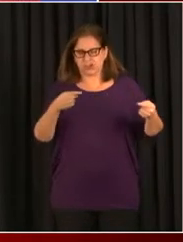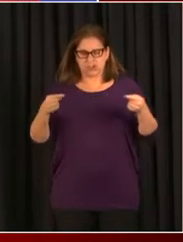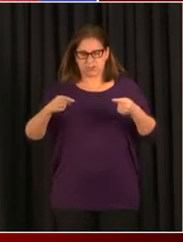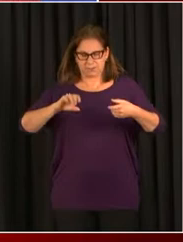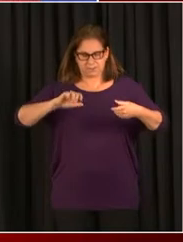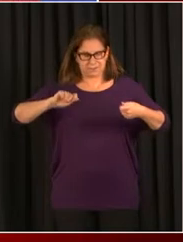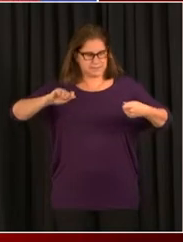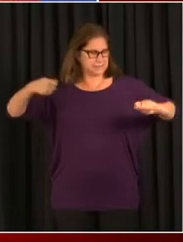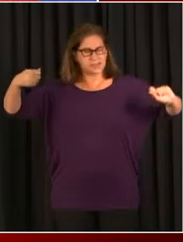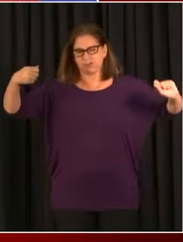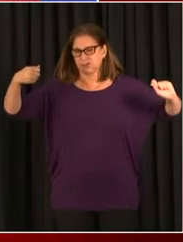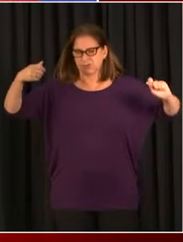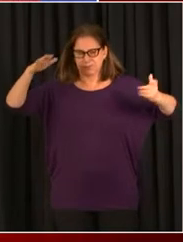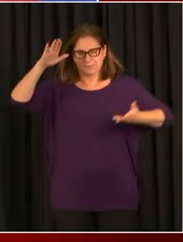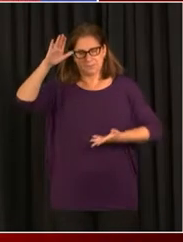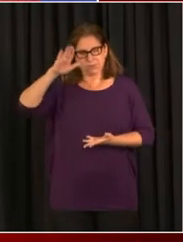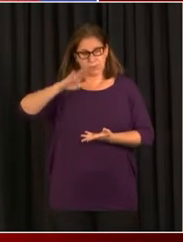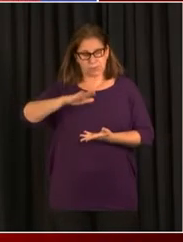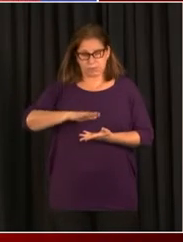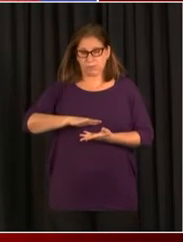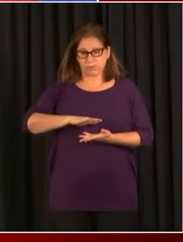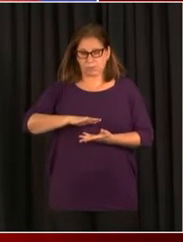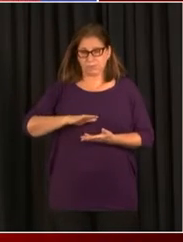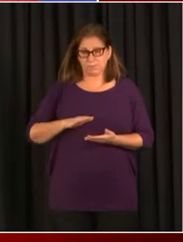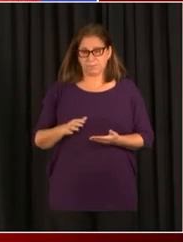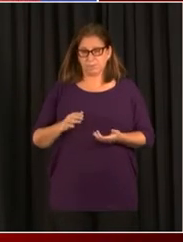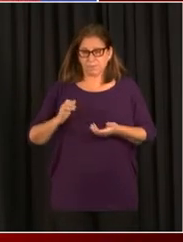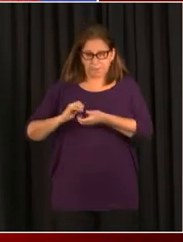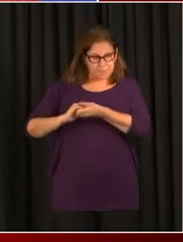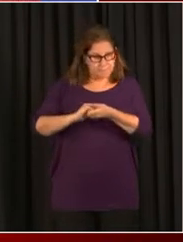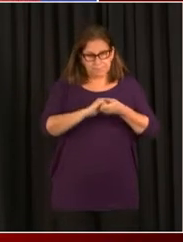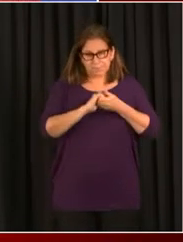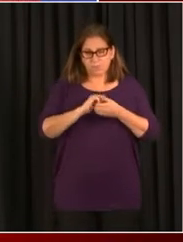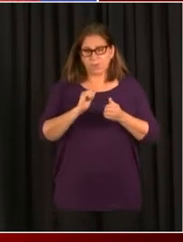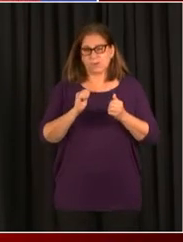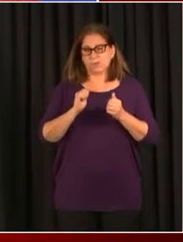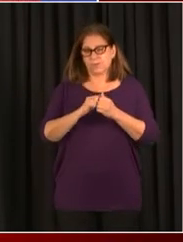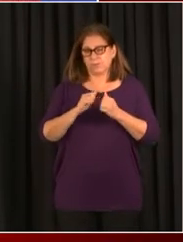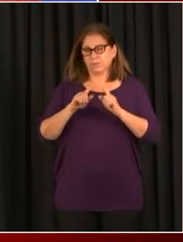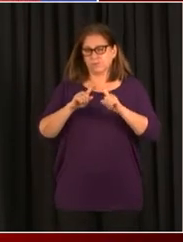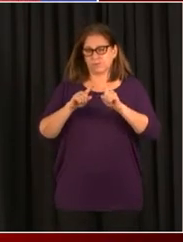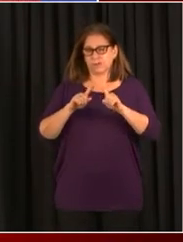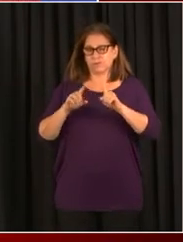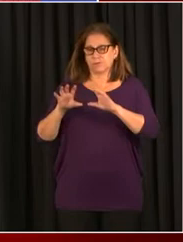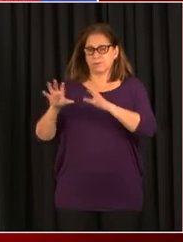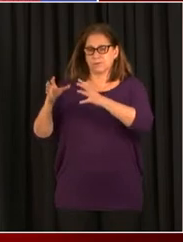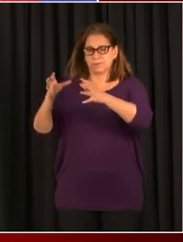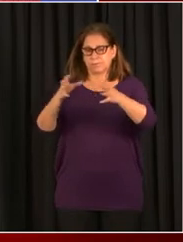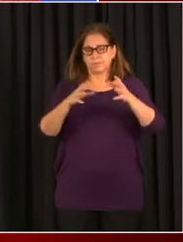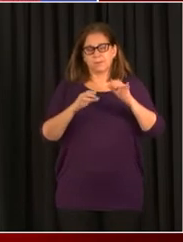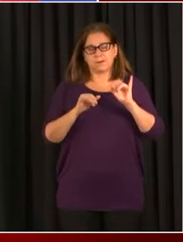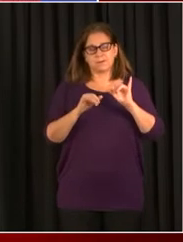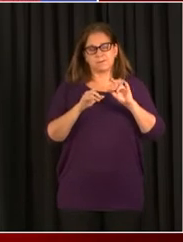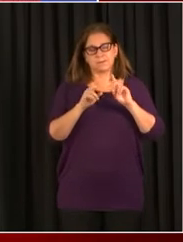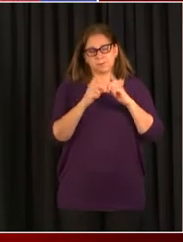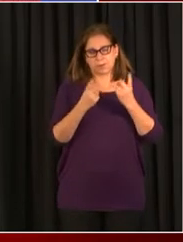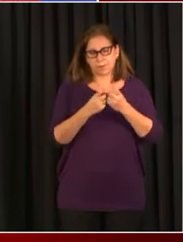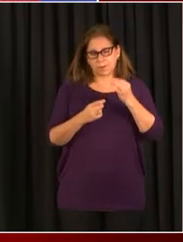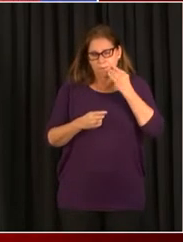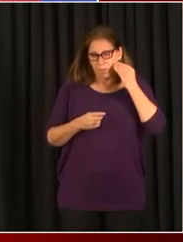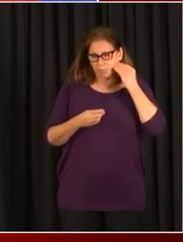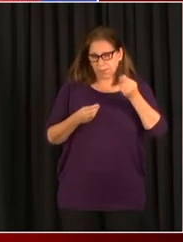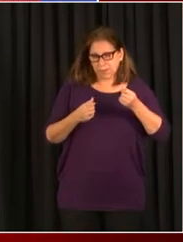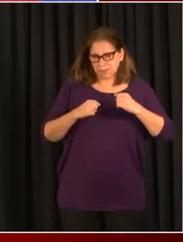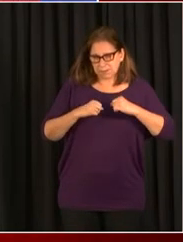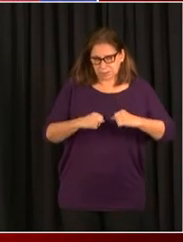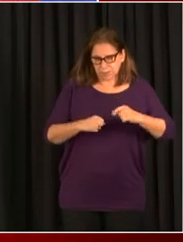coordinate with our partners. So our Department of Homeland Security will help in how we have